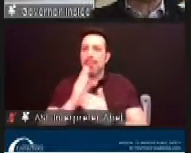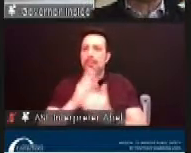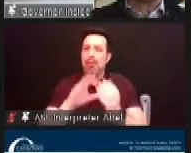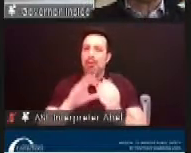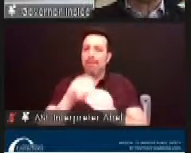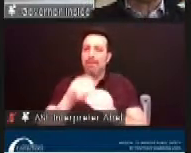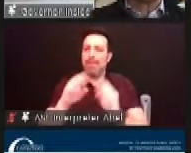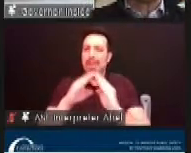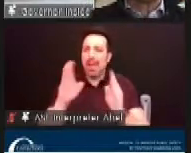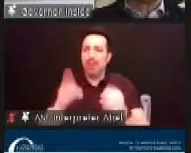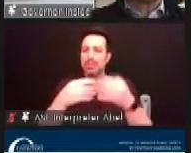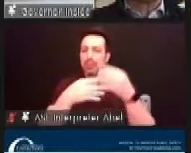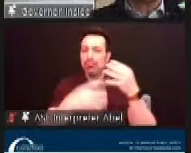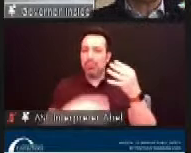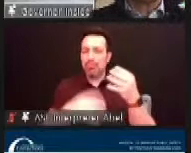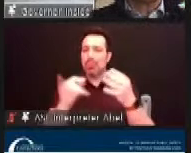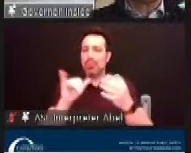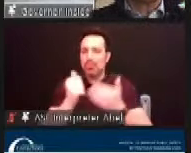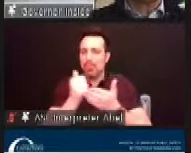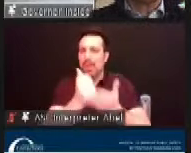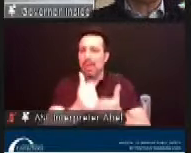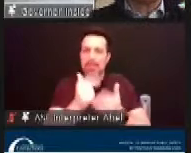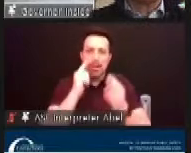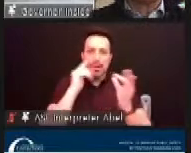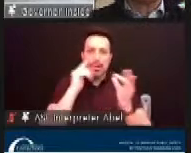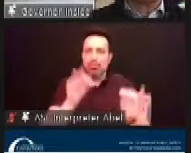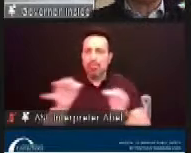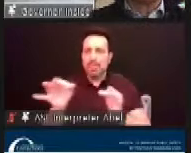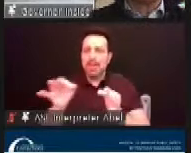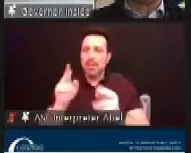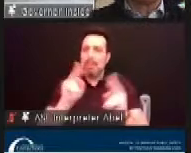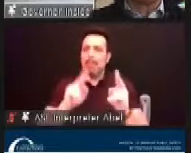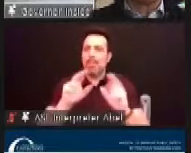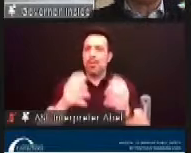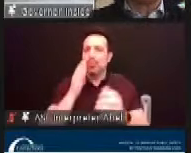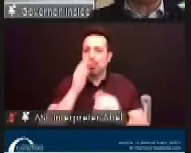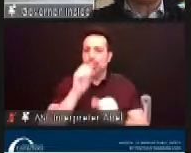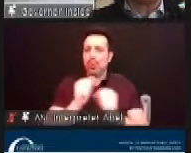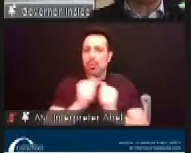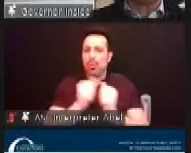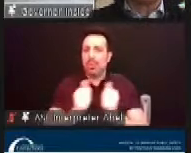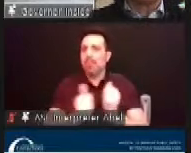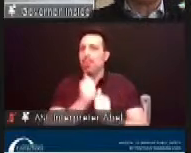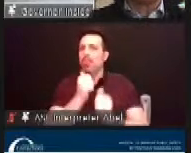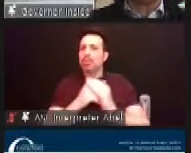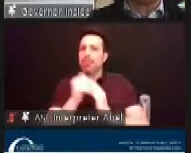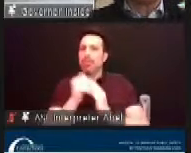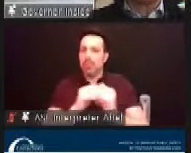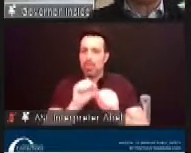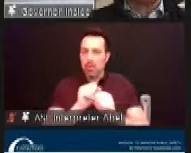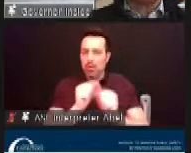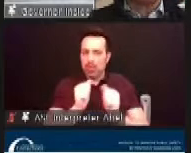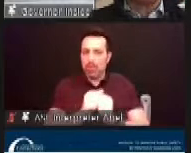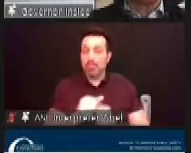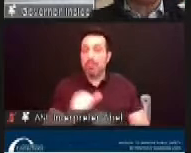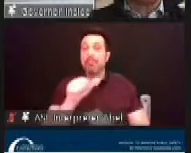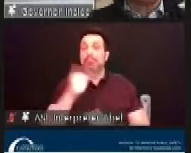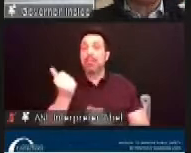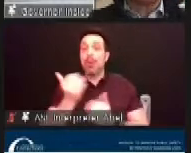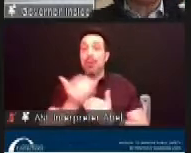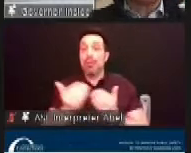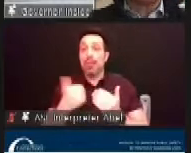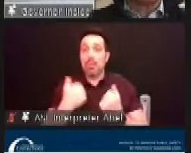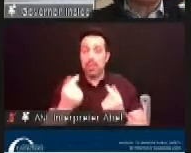And we also assist them in determining the populations that they'll be working with and most comfortable working with. Another thing that we